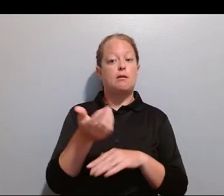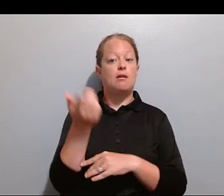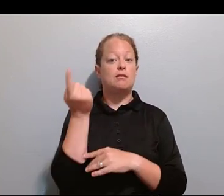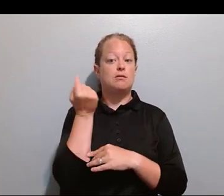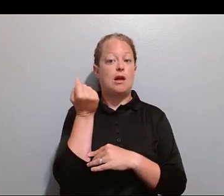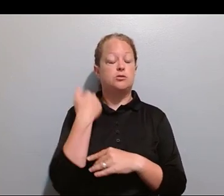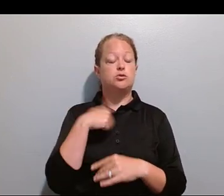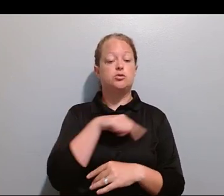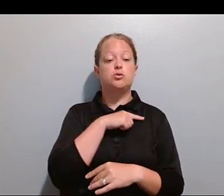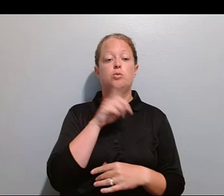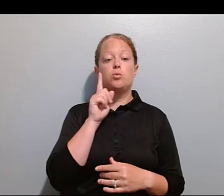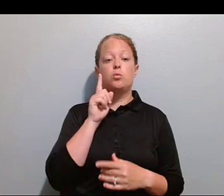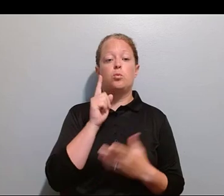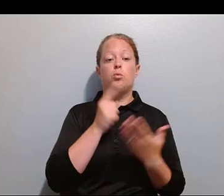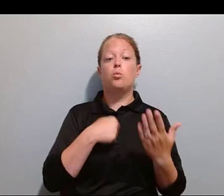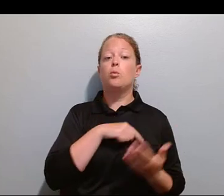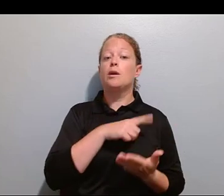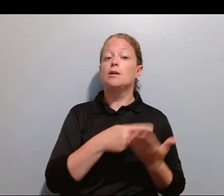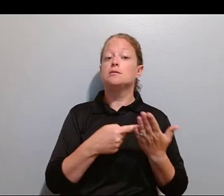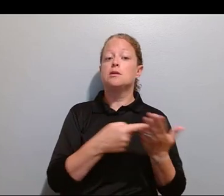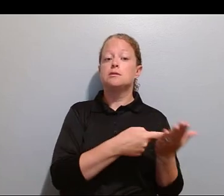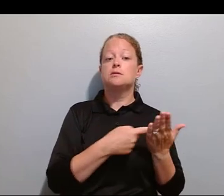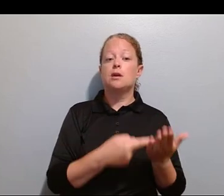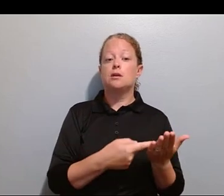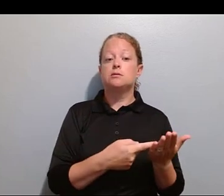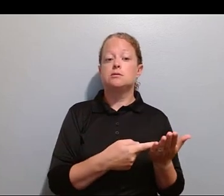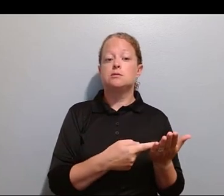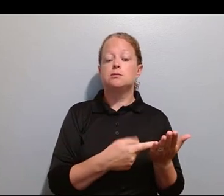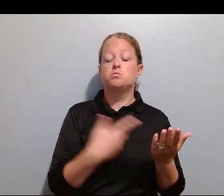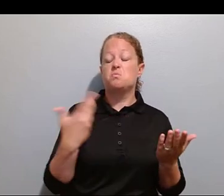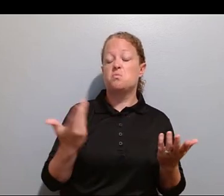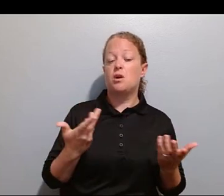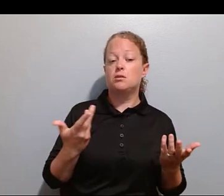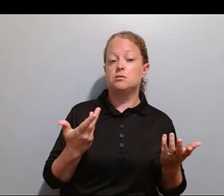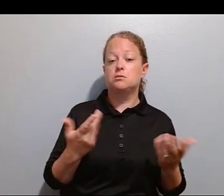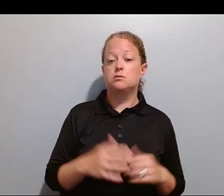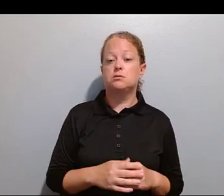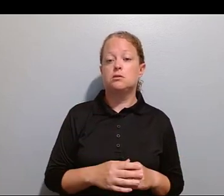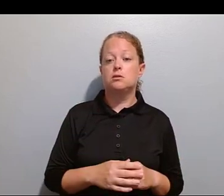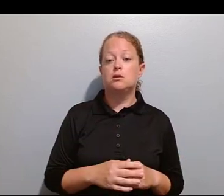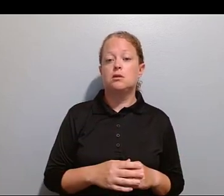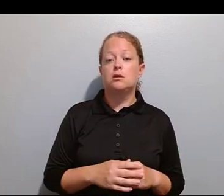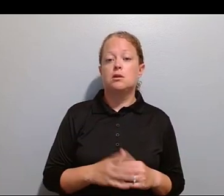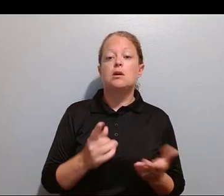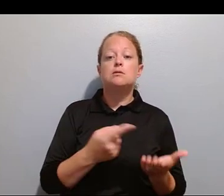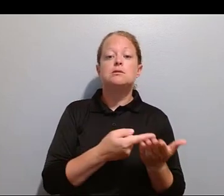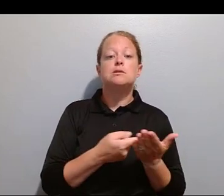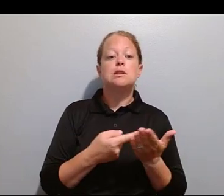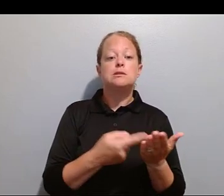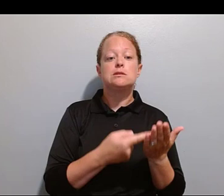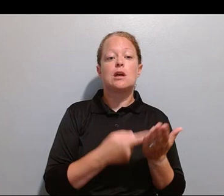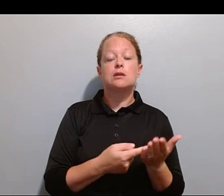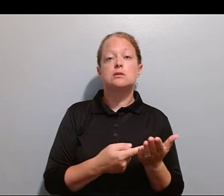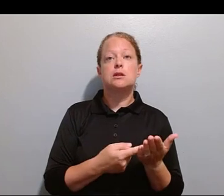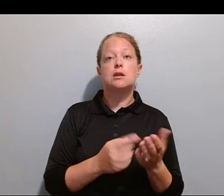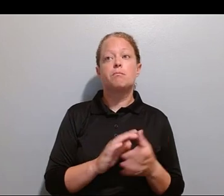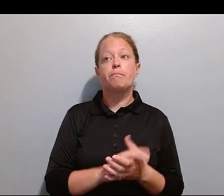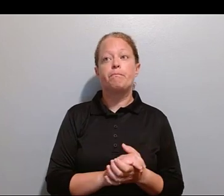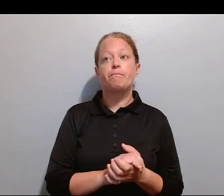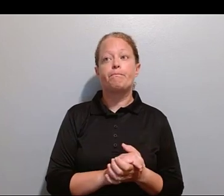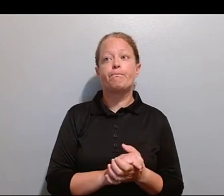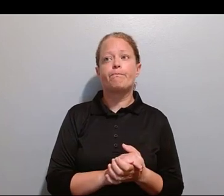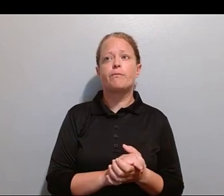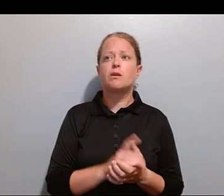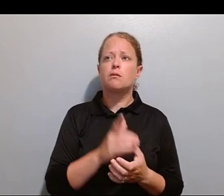we discussed the medal for discussing the unconscious